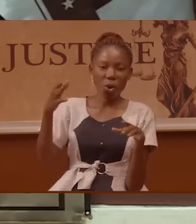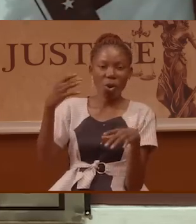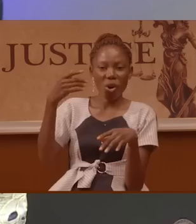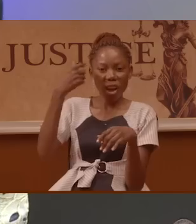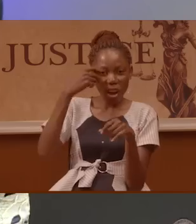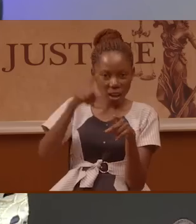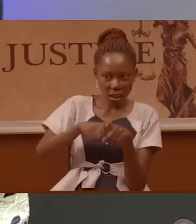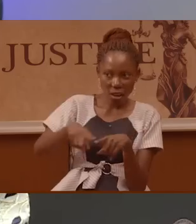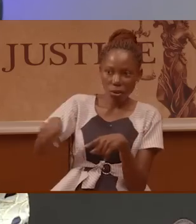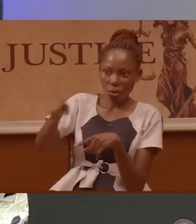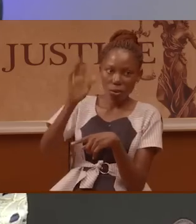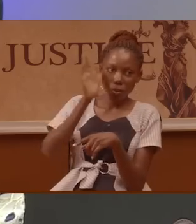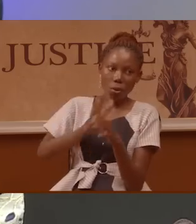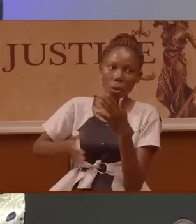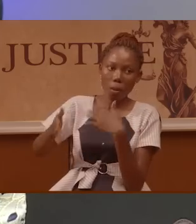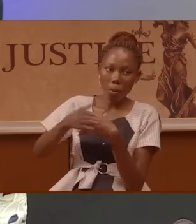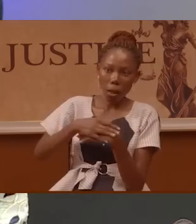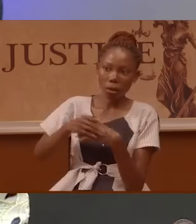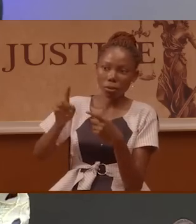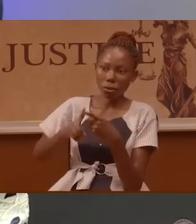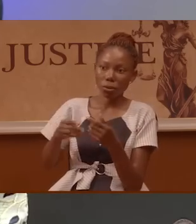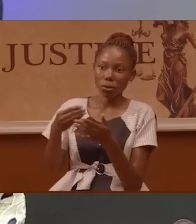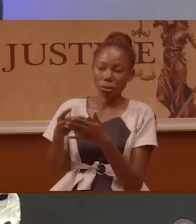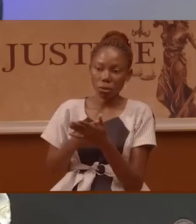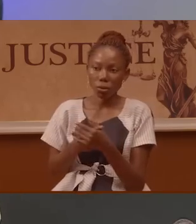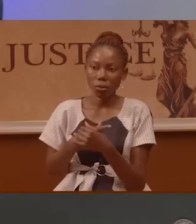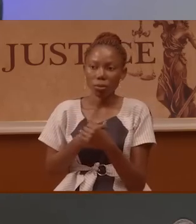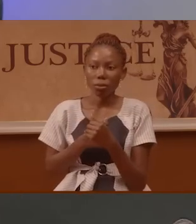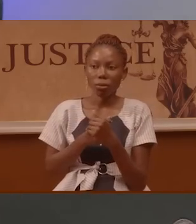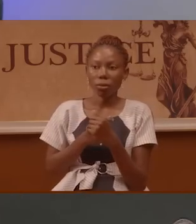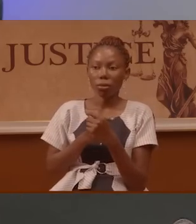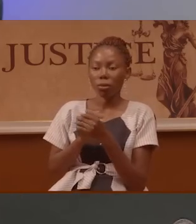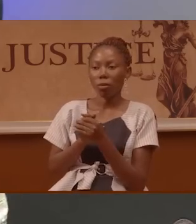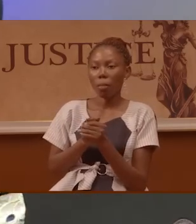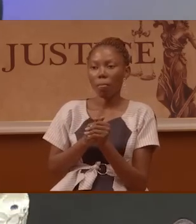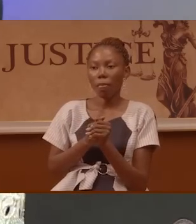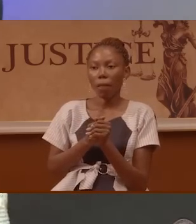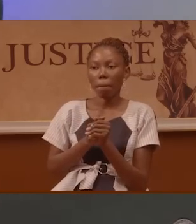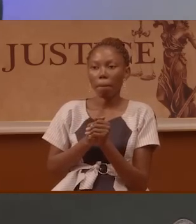going to come back here. Ma, there is still something. You want to say something? Yes, ma'am. Let her talk. My lord,